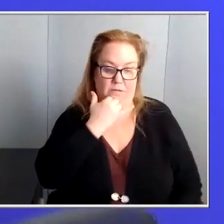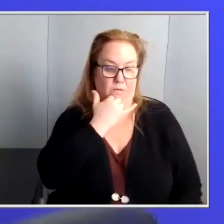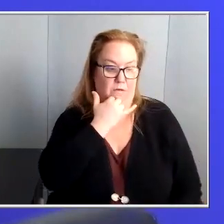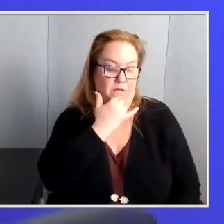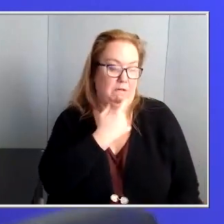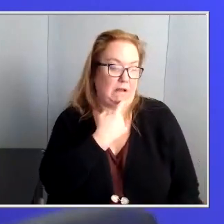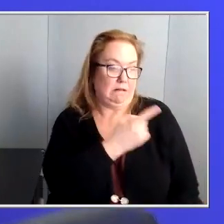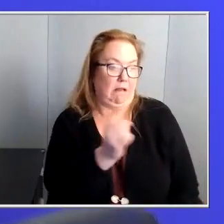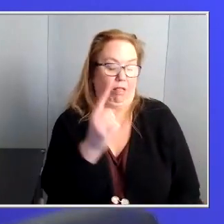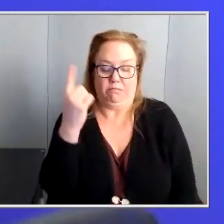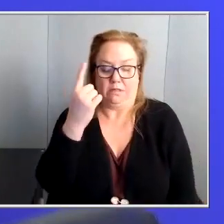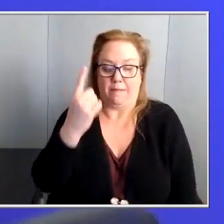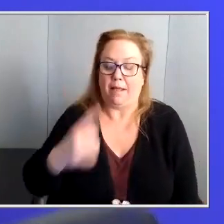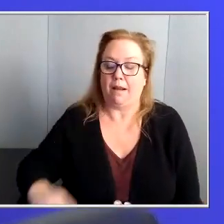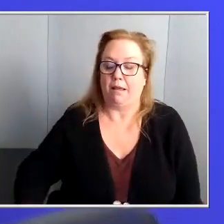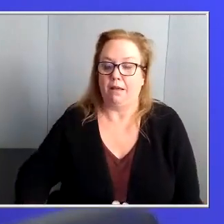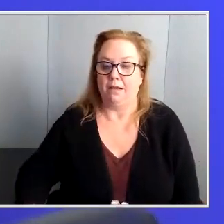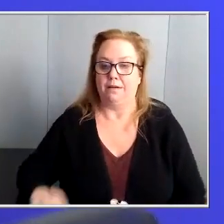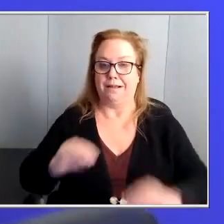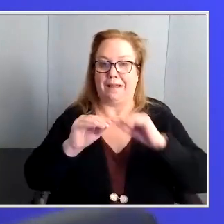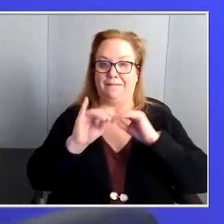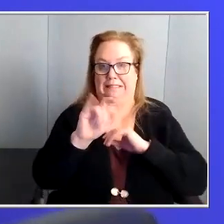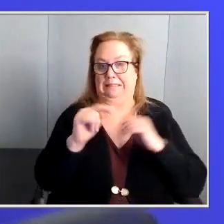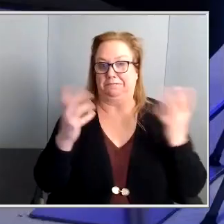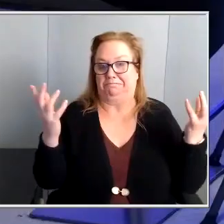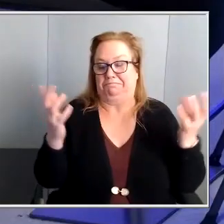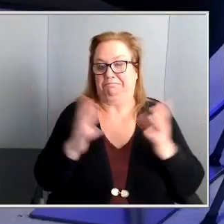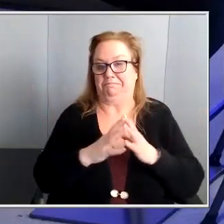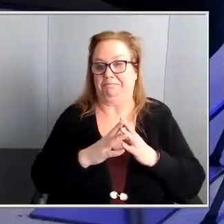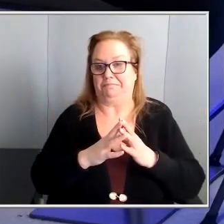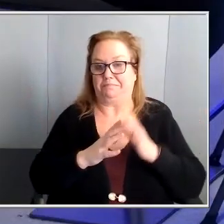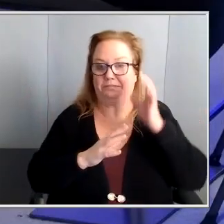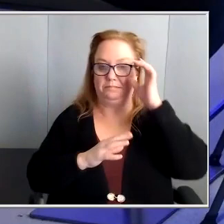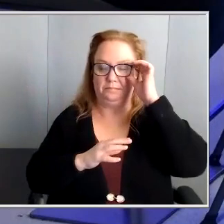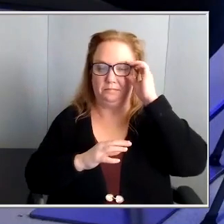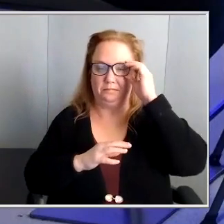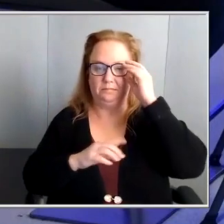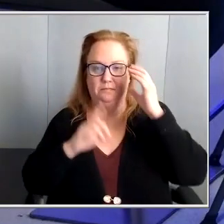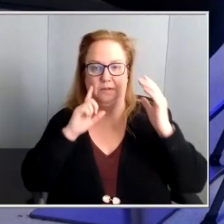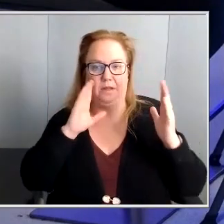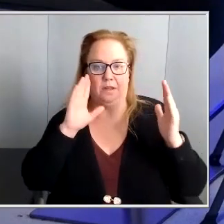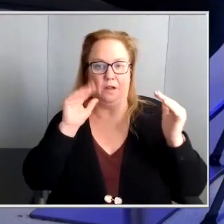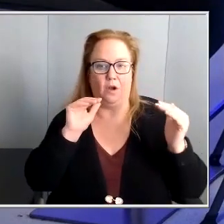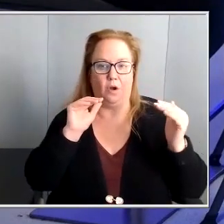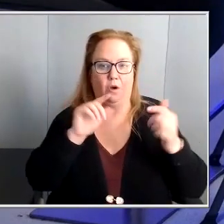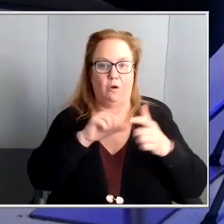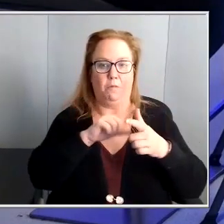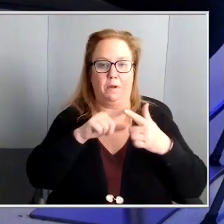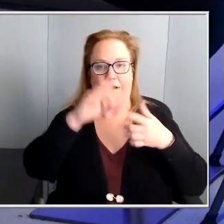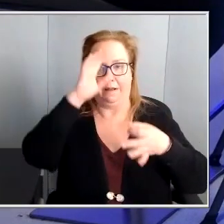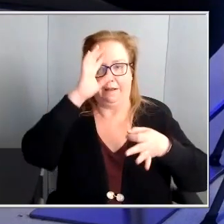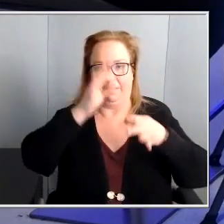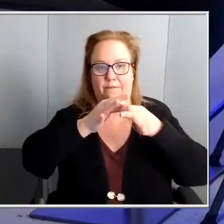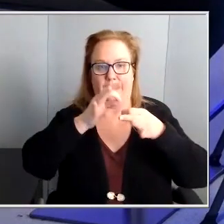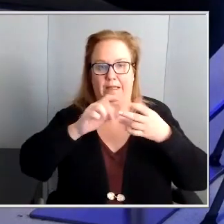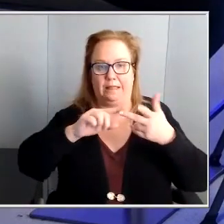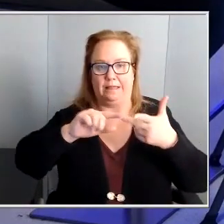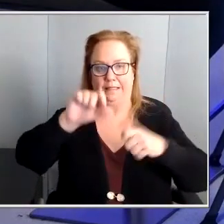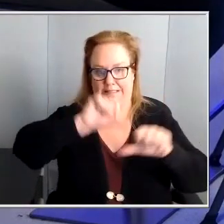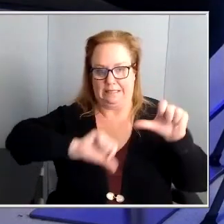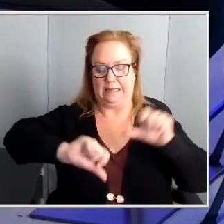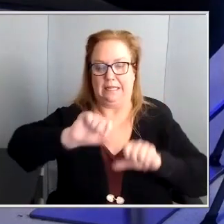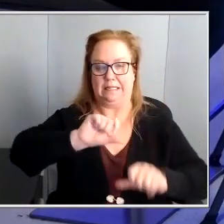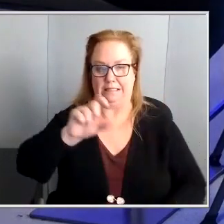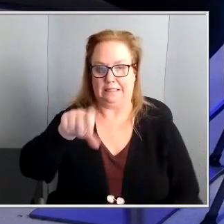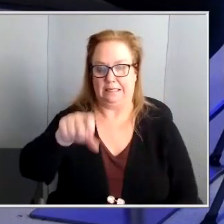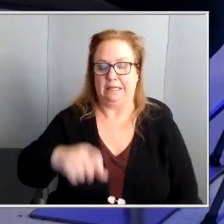and I fix it. So I like to say hope, faith, science. Basically, yeah. Like